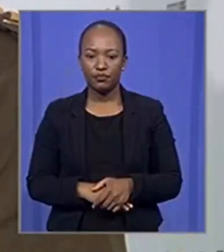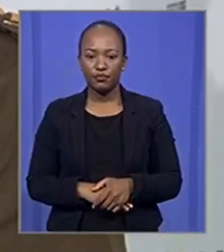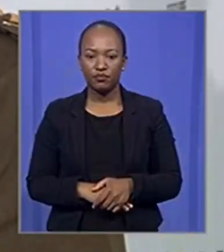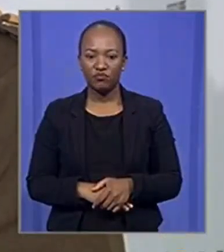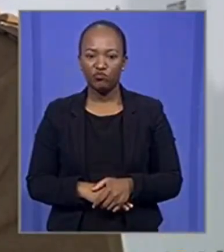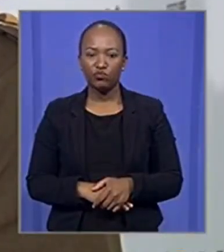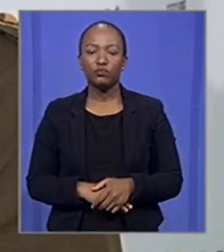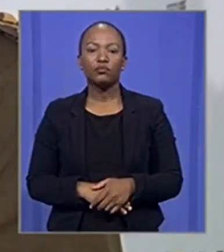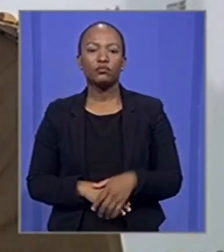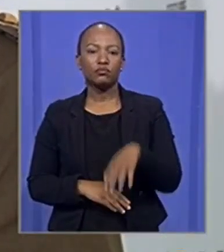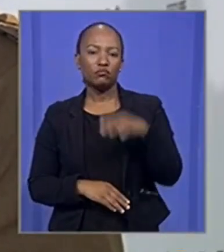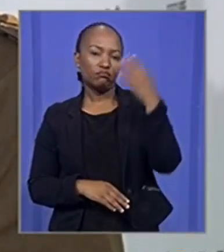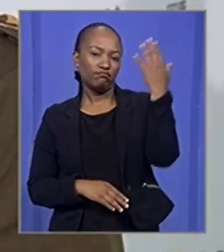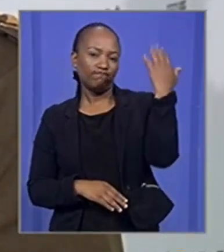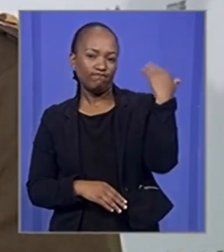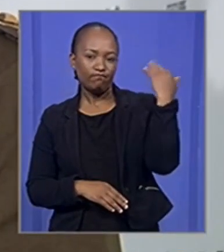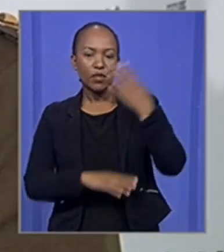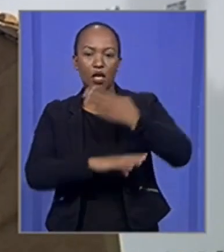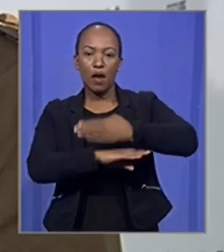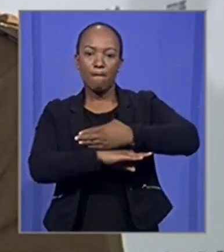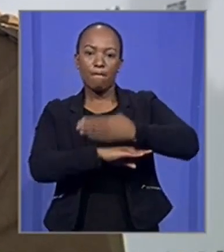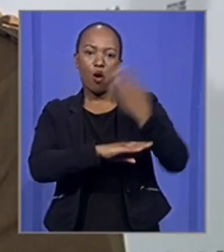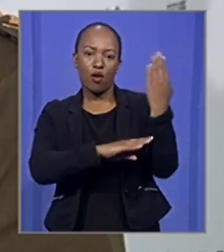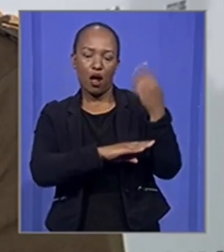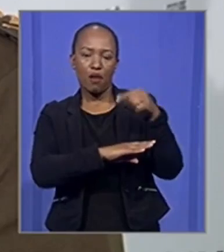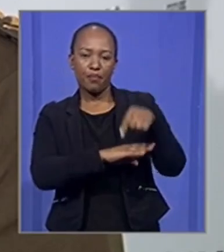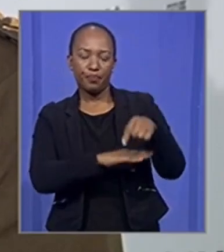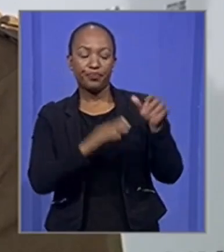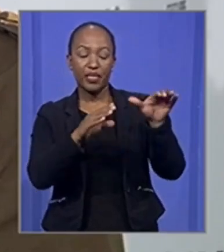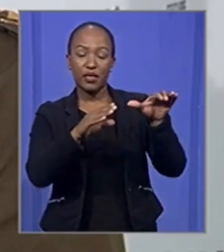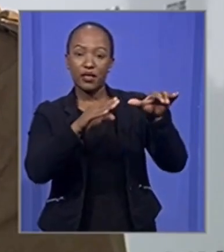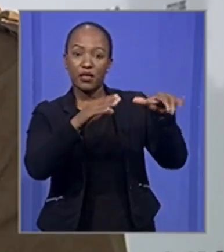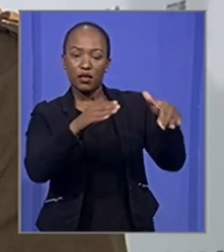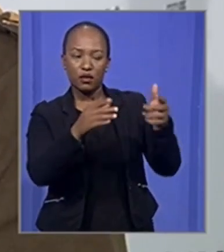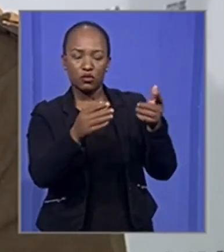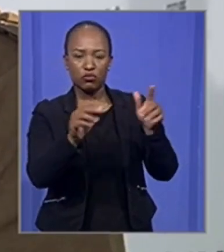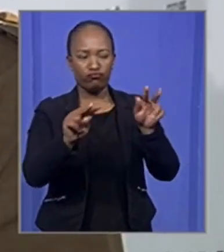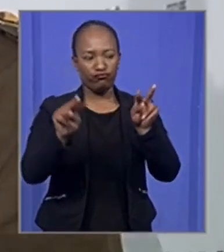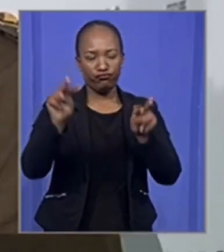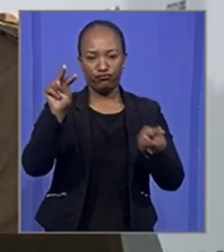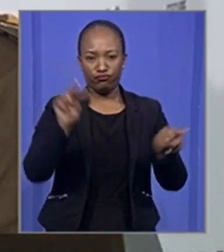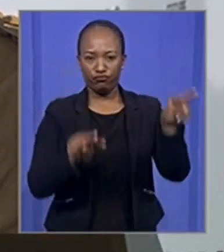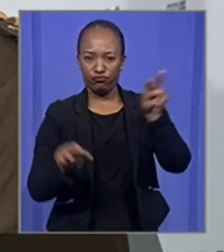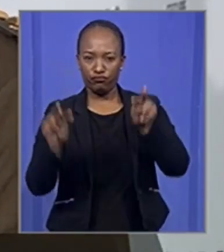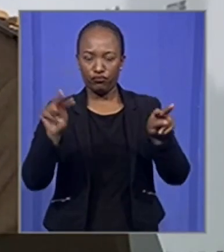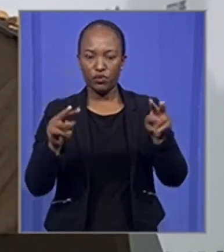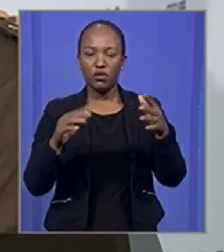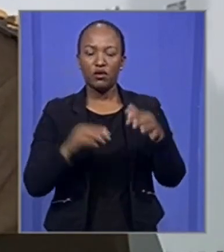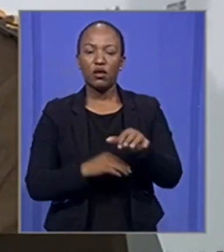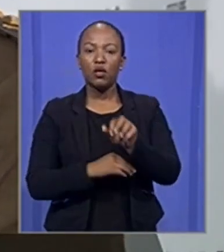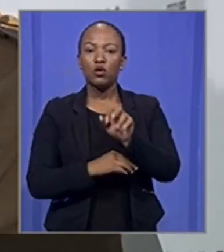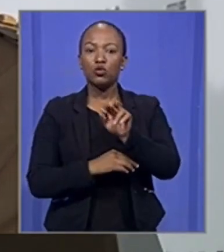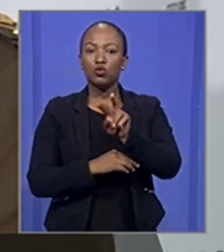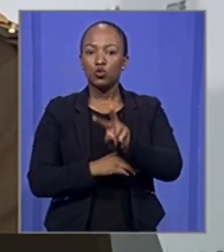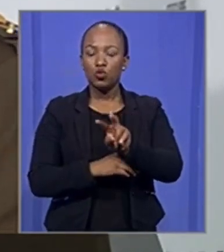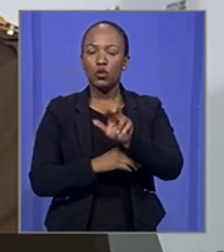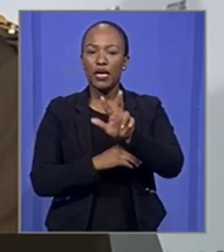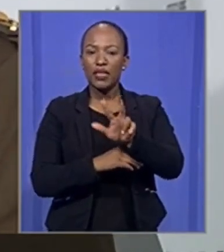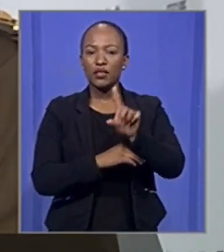Since the first deployment of the border guards, the BMA has managed to intercept and stop over